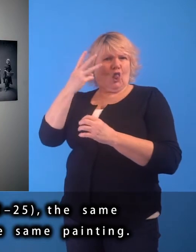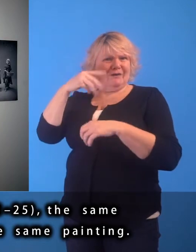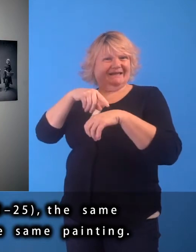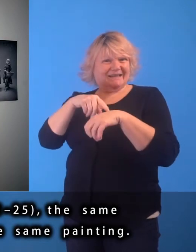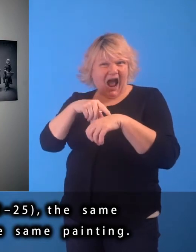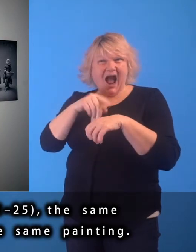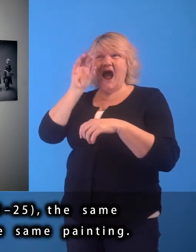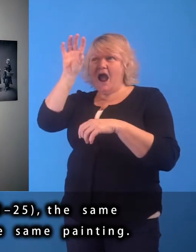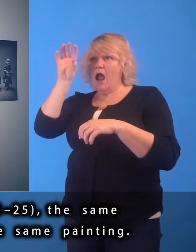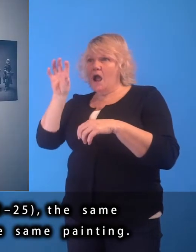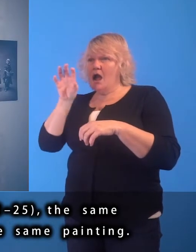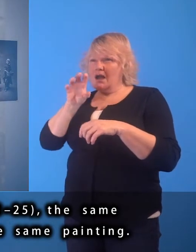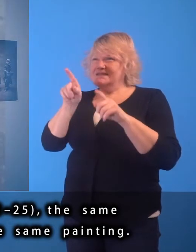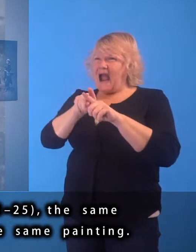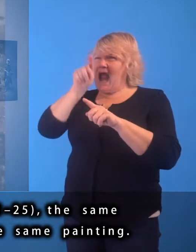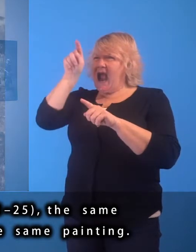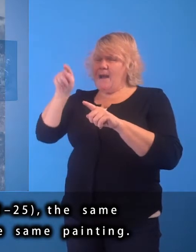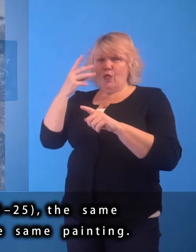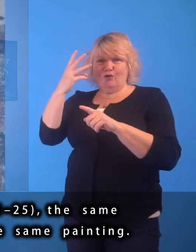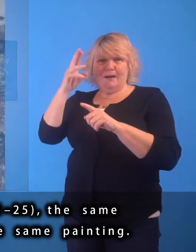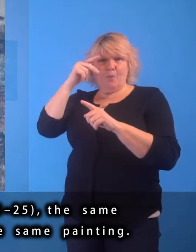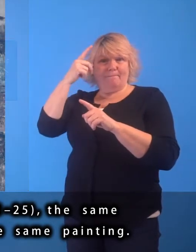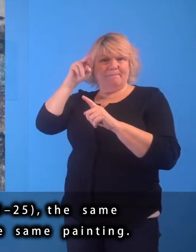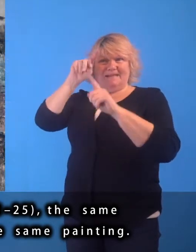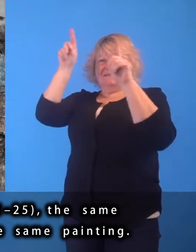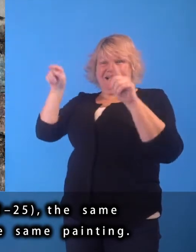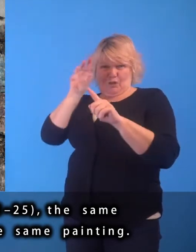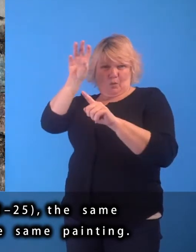3 times in the same painting.